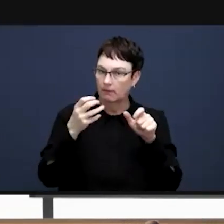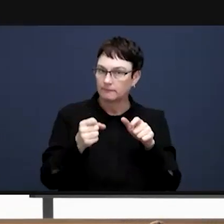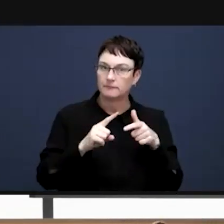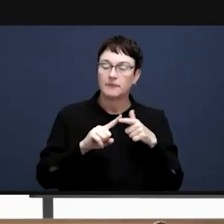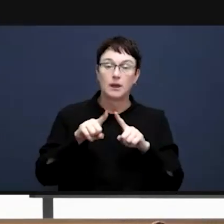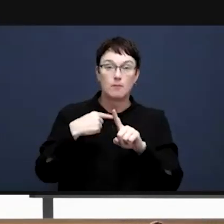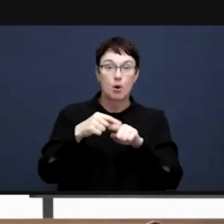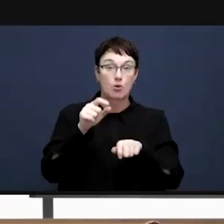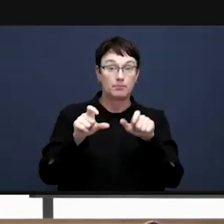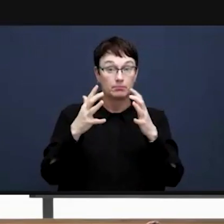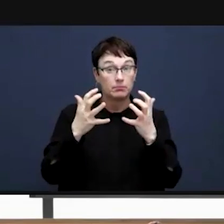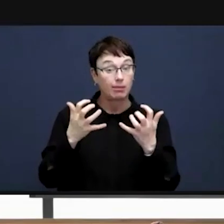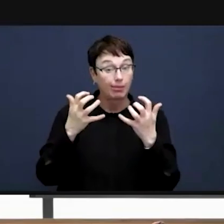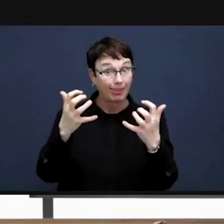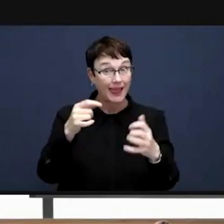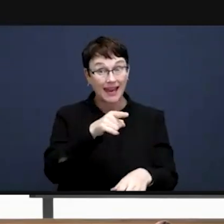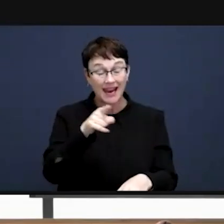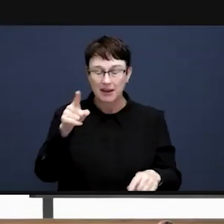go, I would just like to